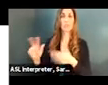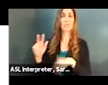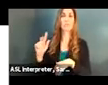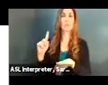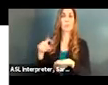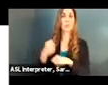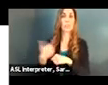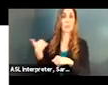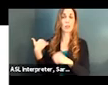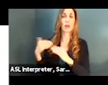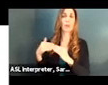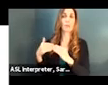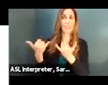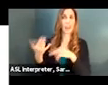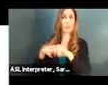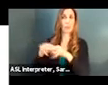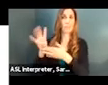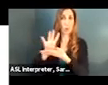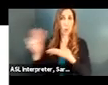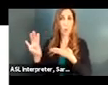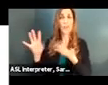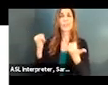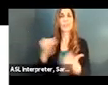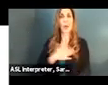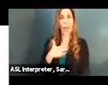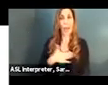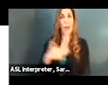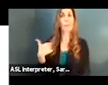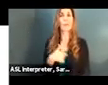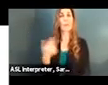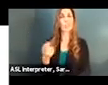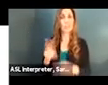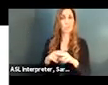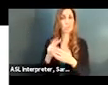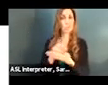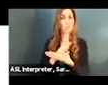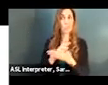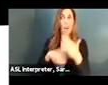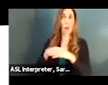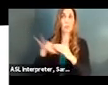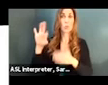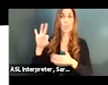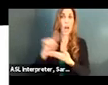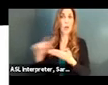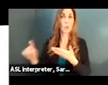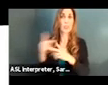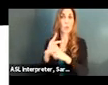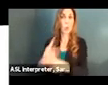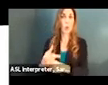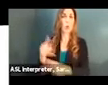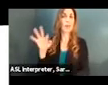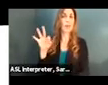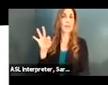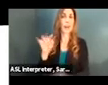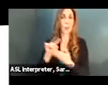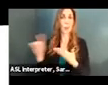increasing it to 4 weeks. And now we're pleased to be able to increase a loan period to 9 weeks. If somebody wants